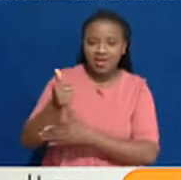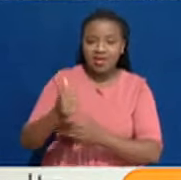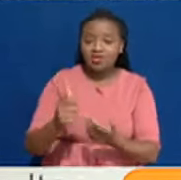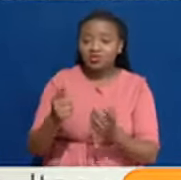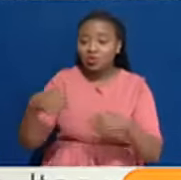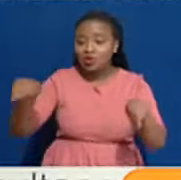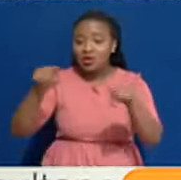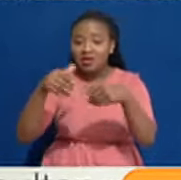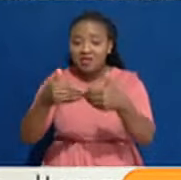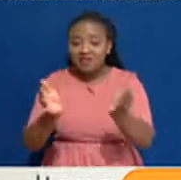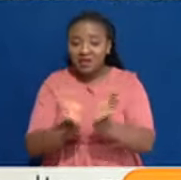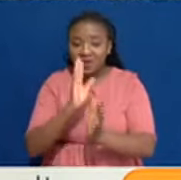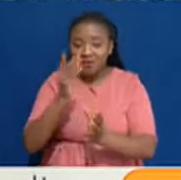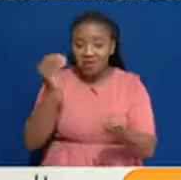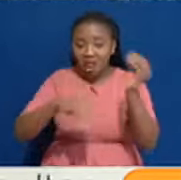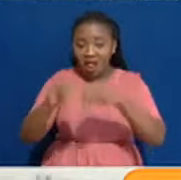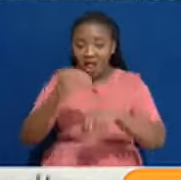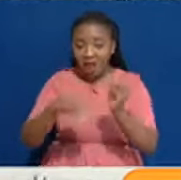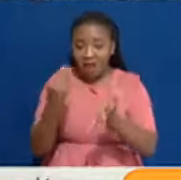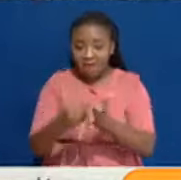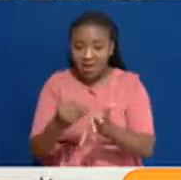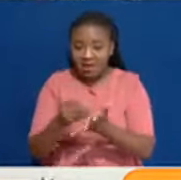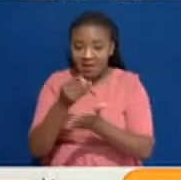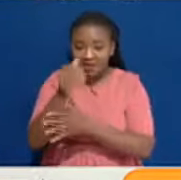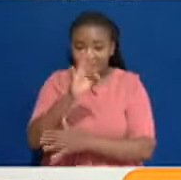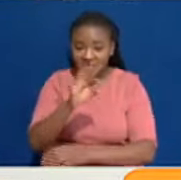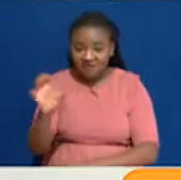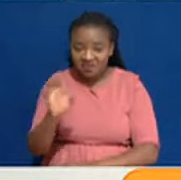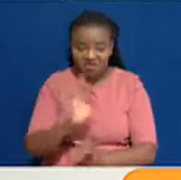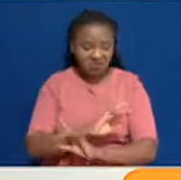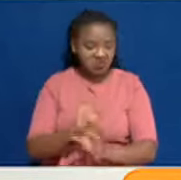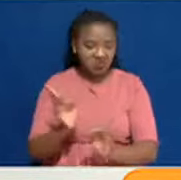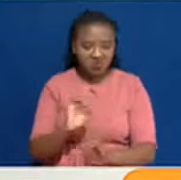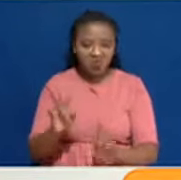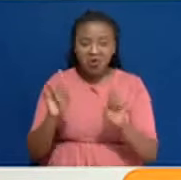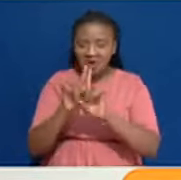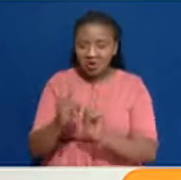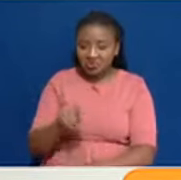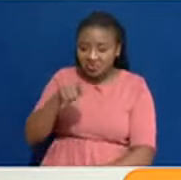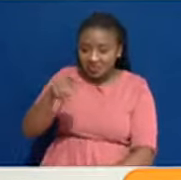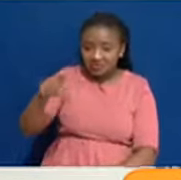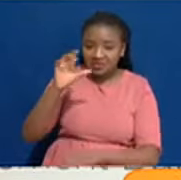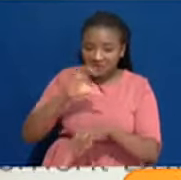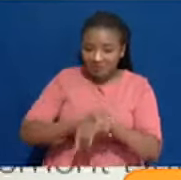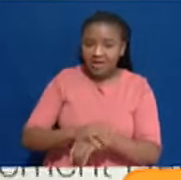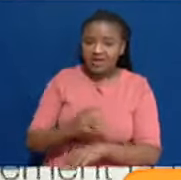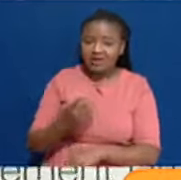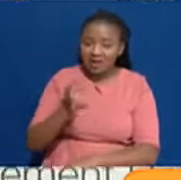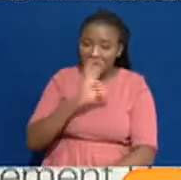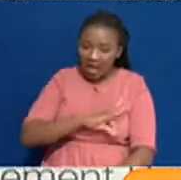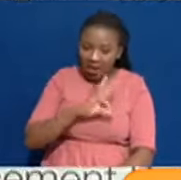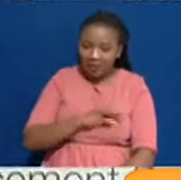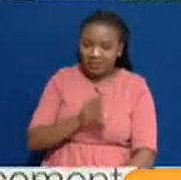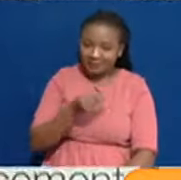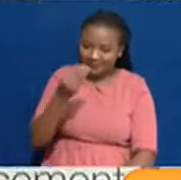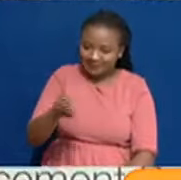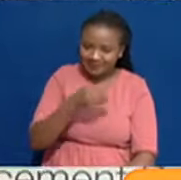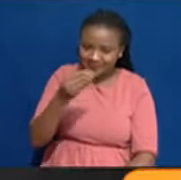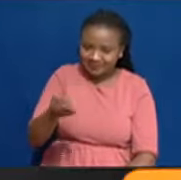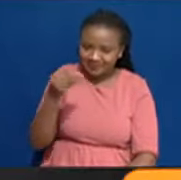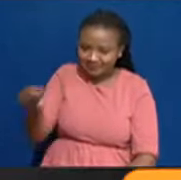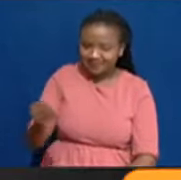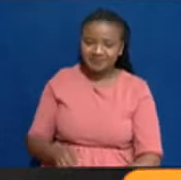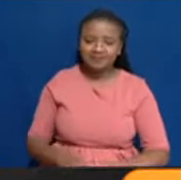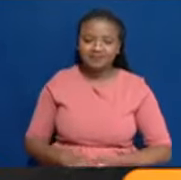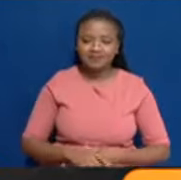anything for the program cost, and additionally, the students will receive upkeep from their own